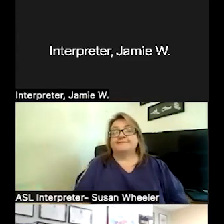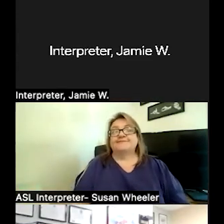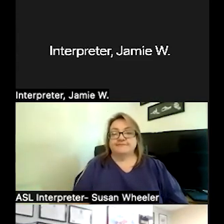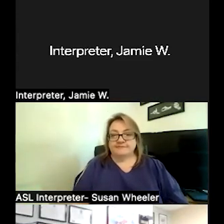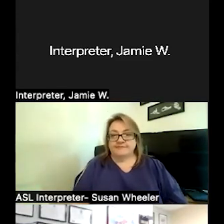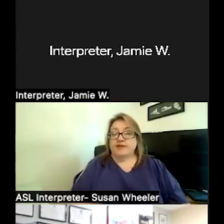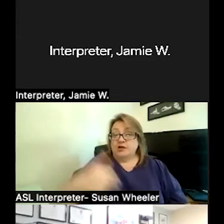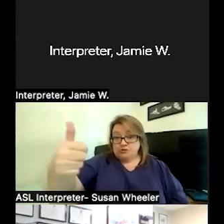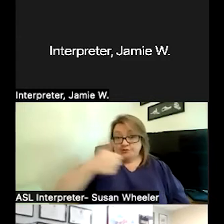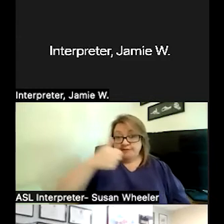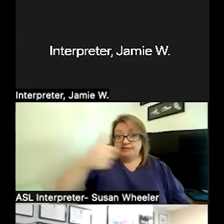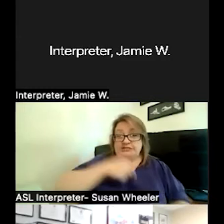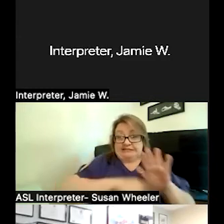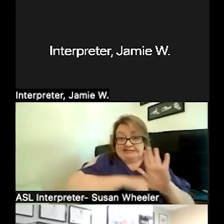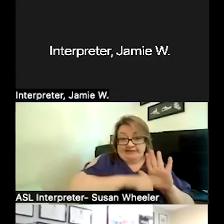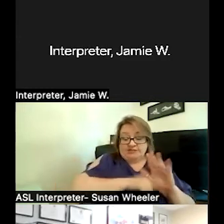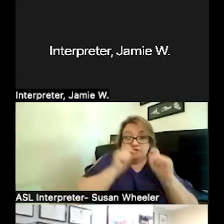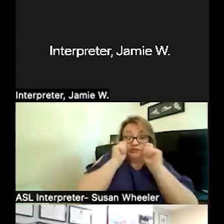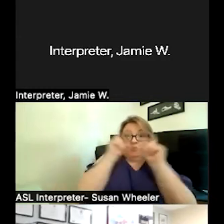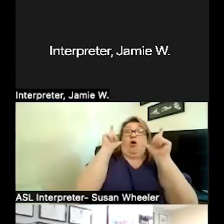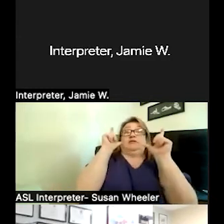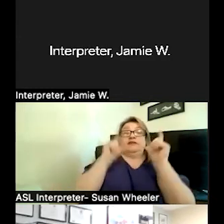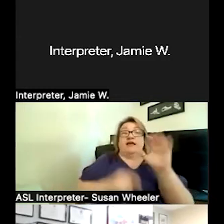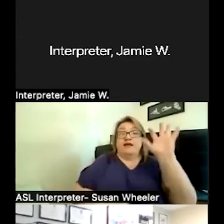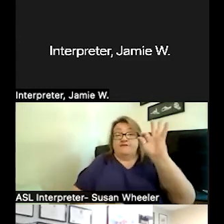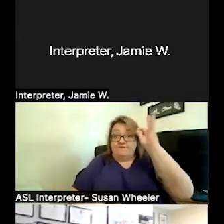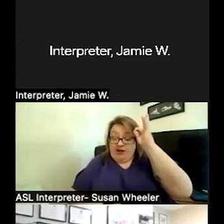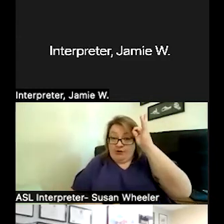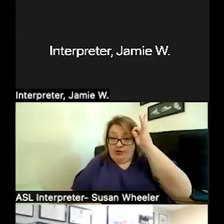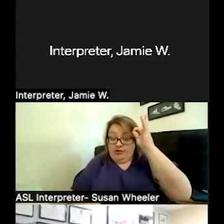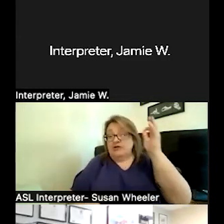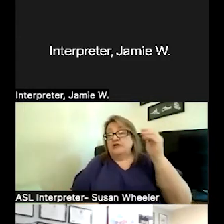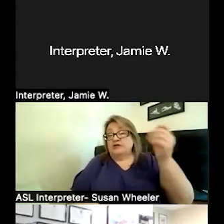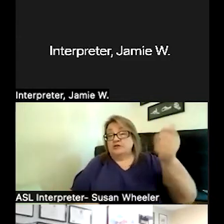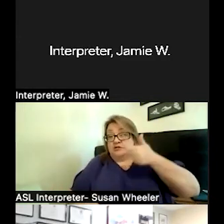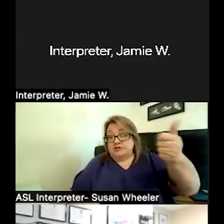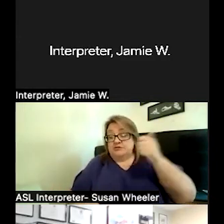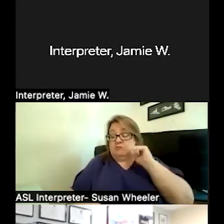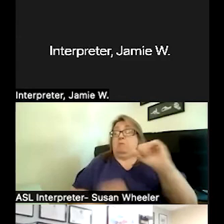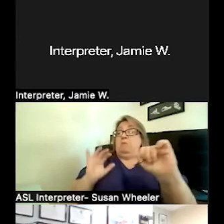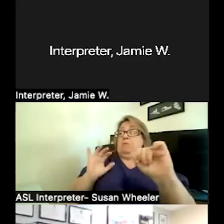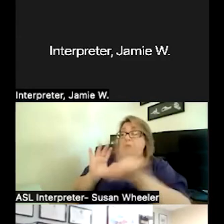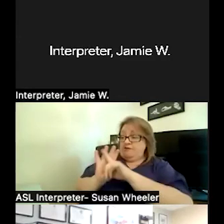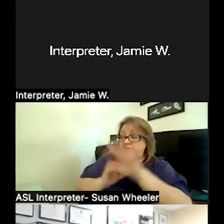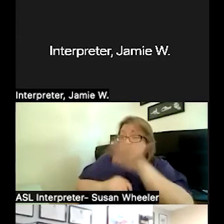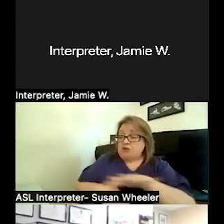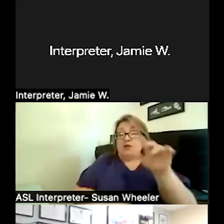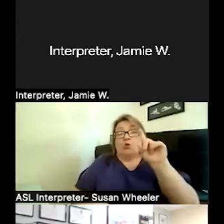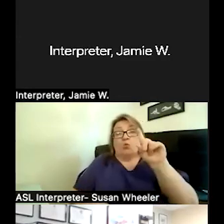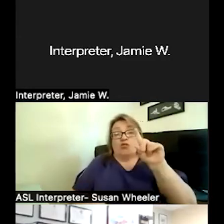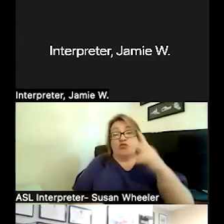Transportation disadvantage. Surprisingly, Federal Transit Administration, identifies that approximately a third